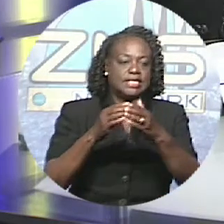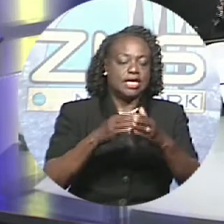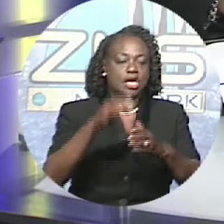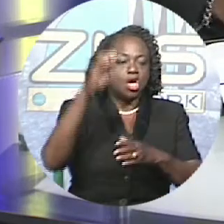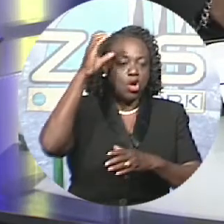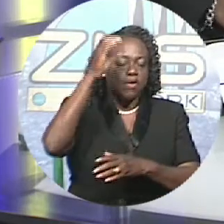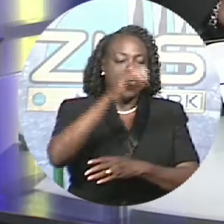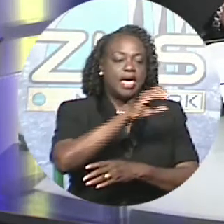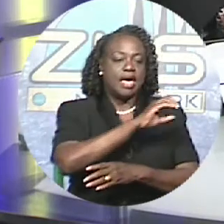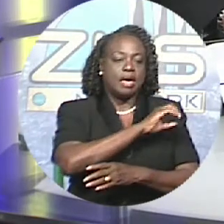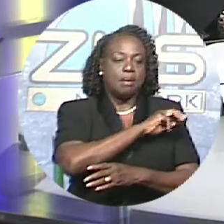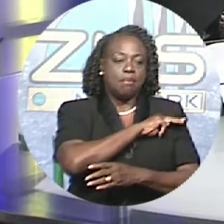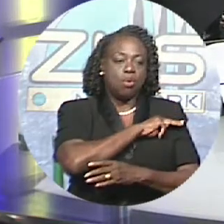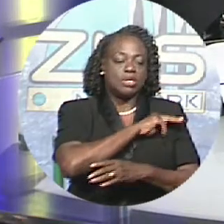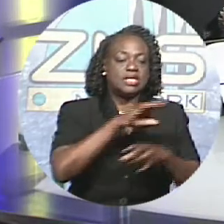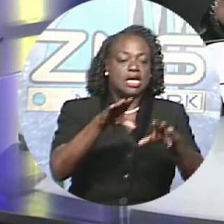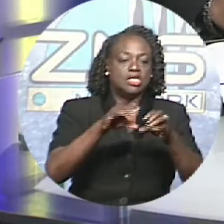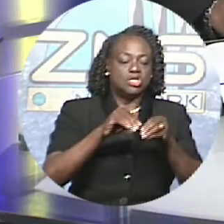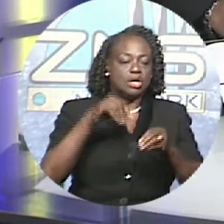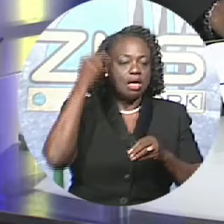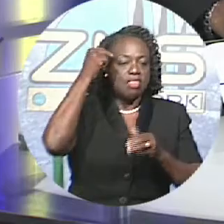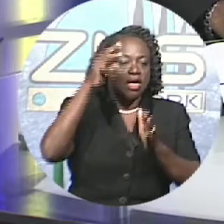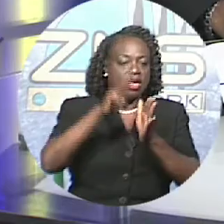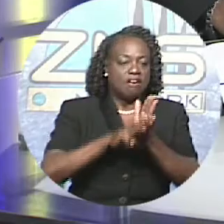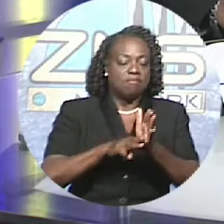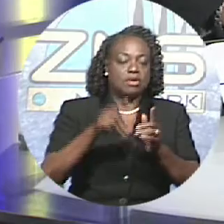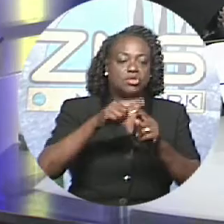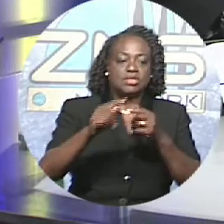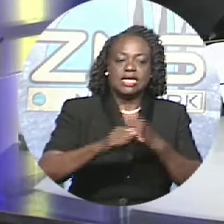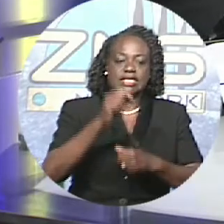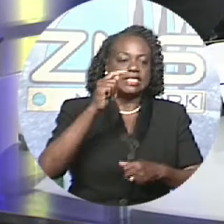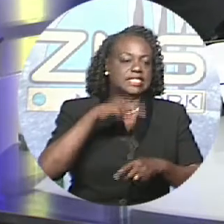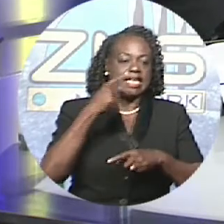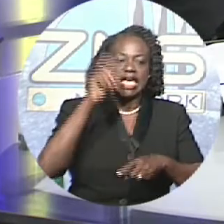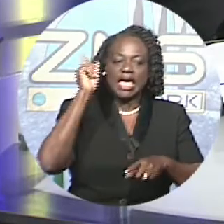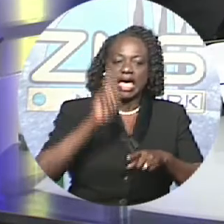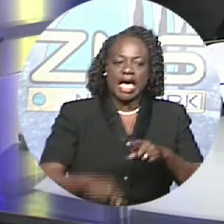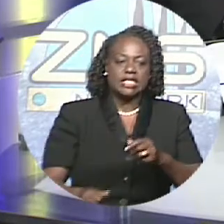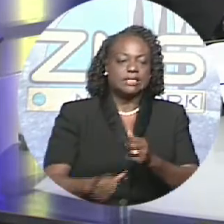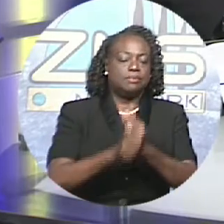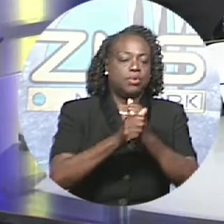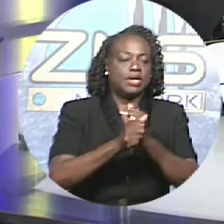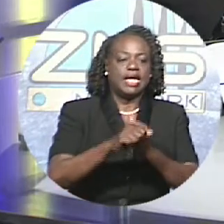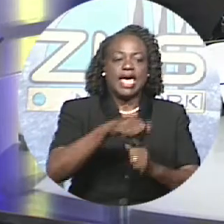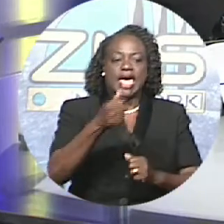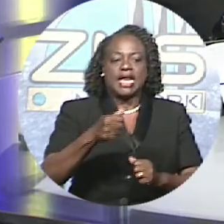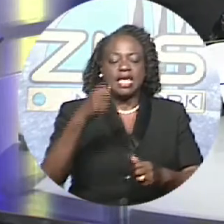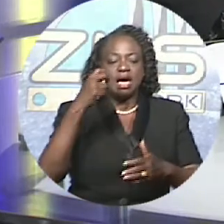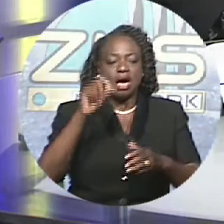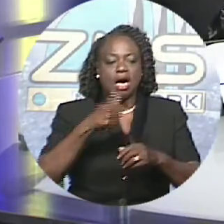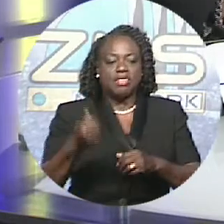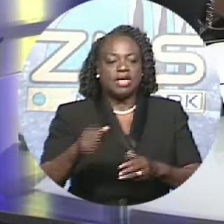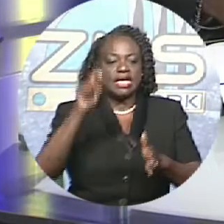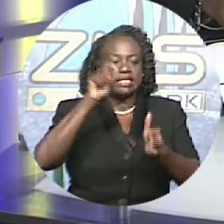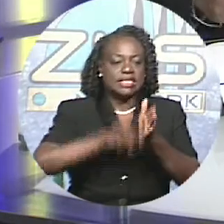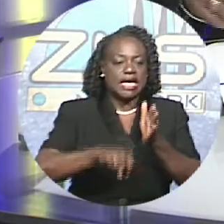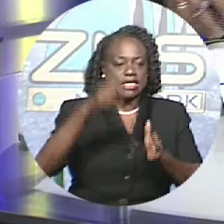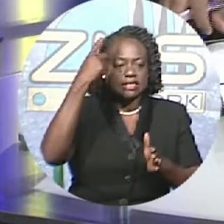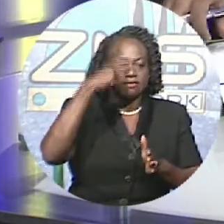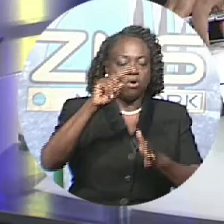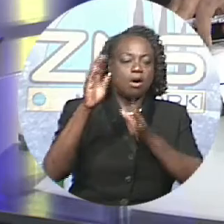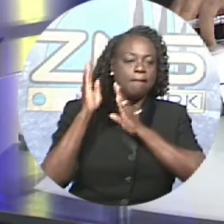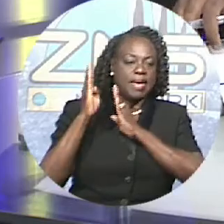night, saying he could not support any new taxation for Bahamians. Moss, who spoke at length about the introduction of value-added